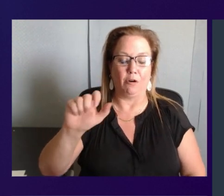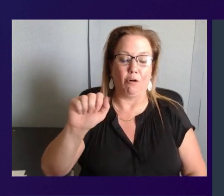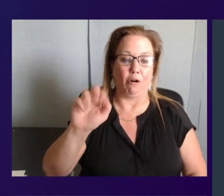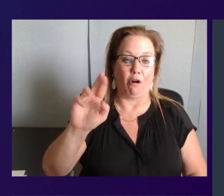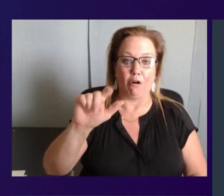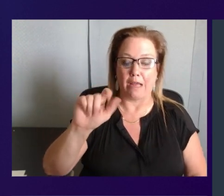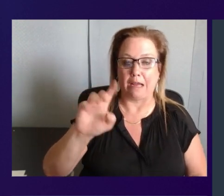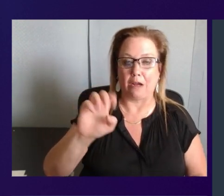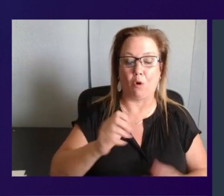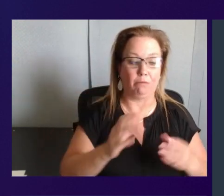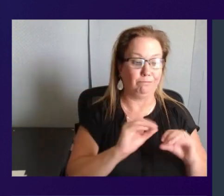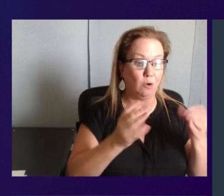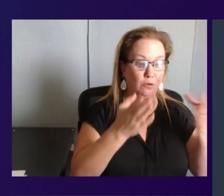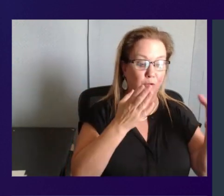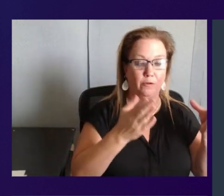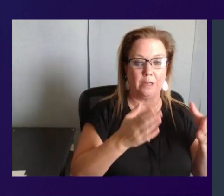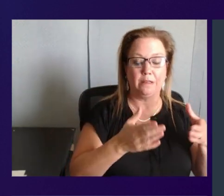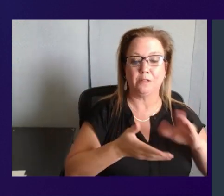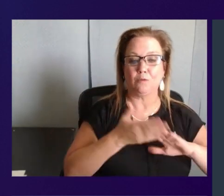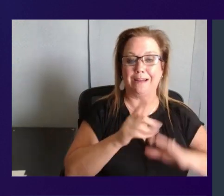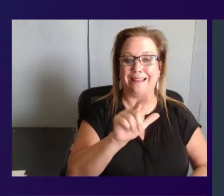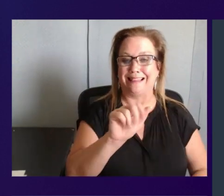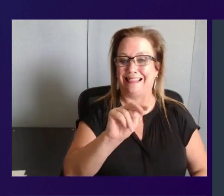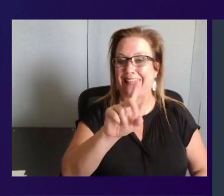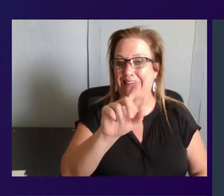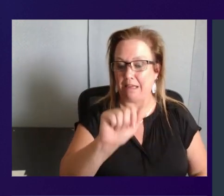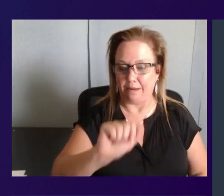serverless function that's running in Lambda.